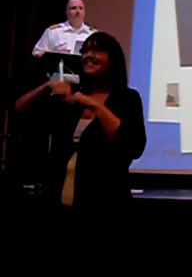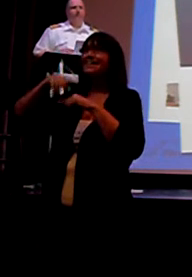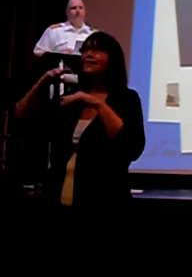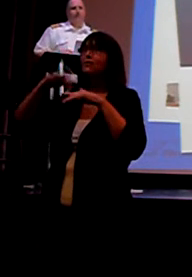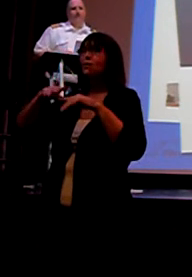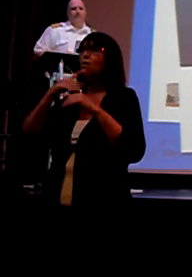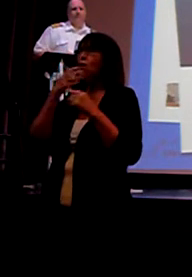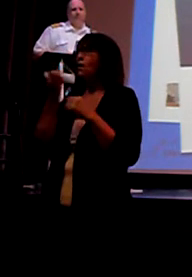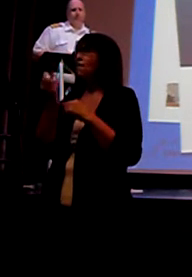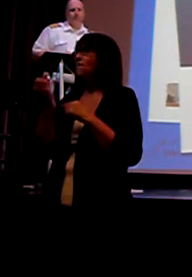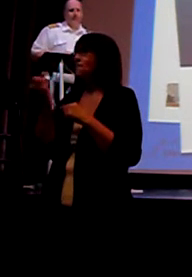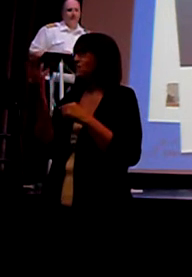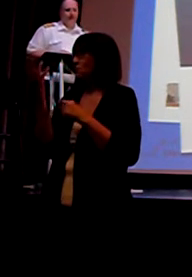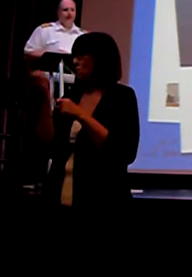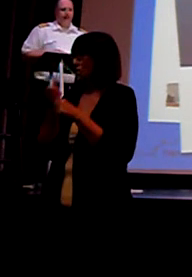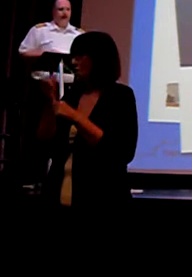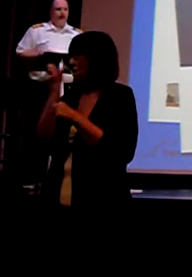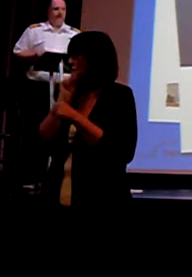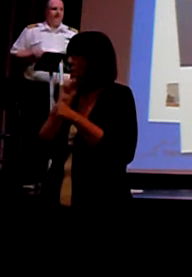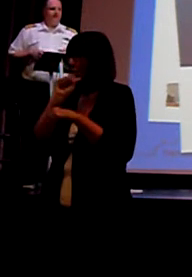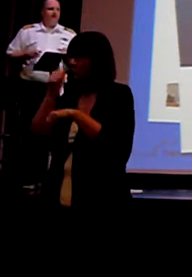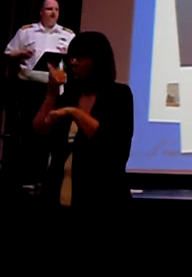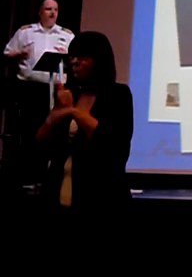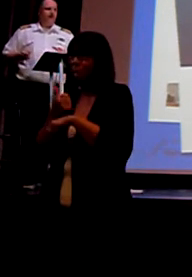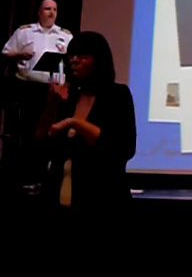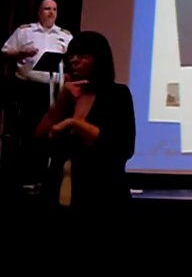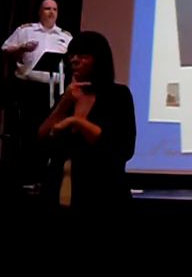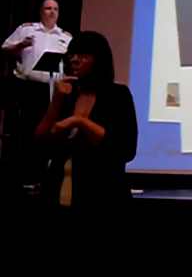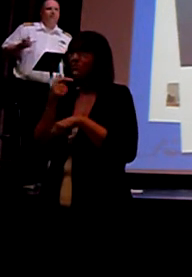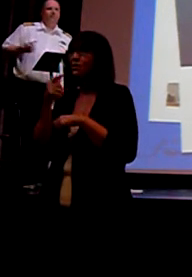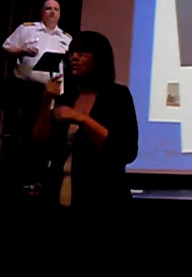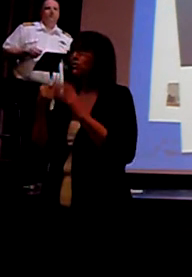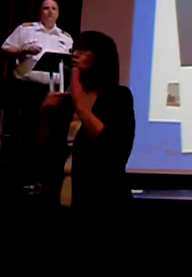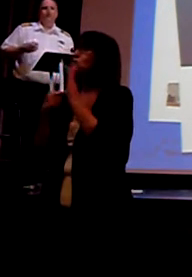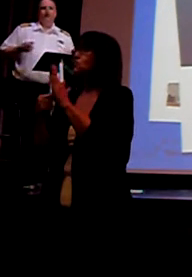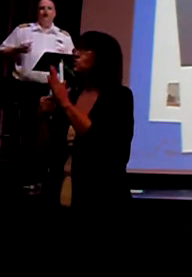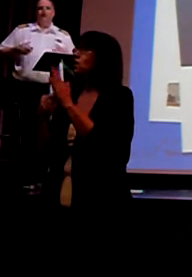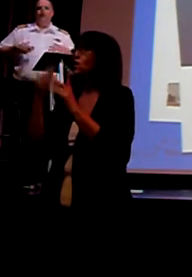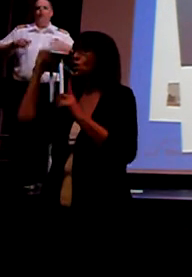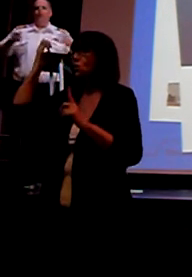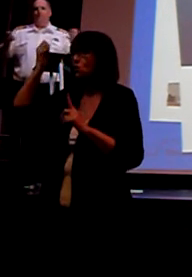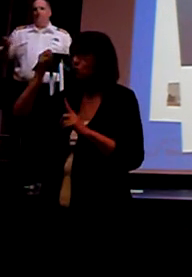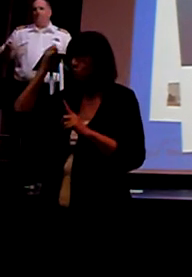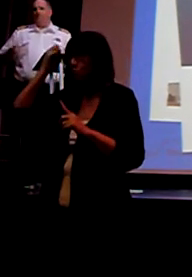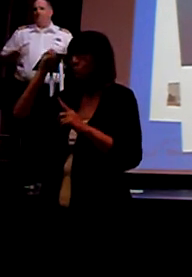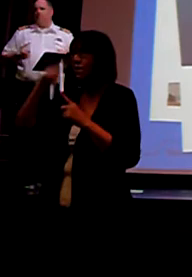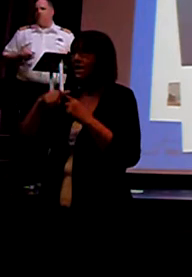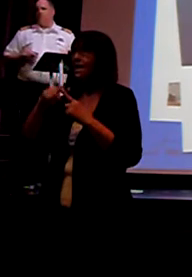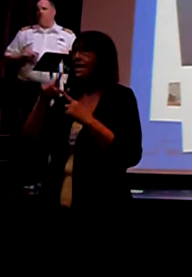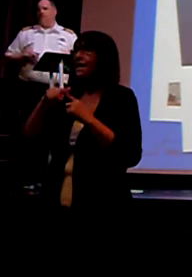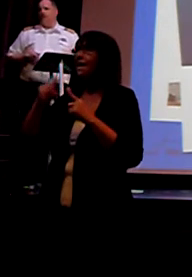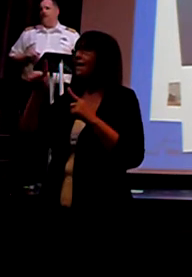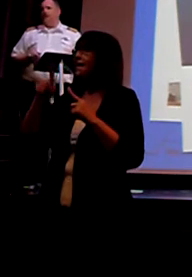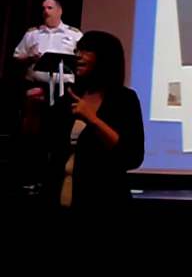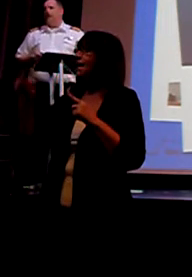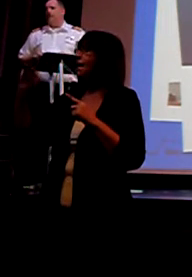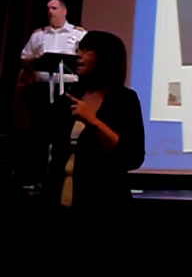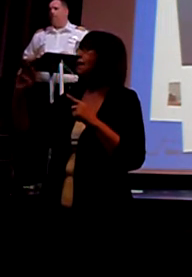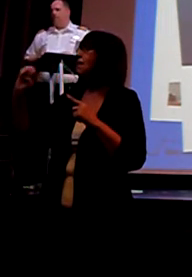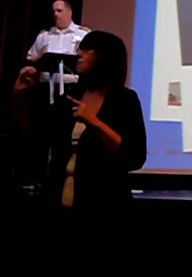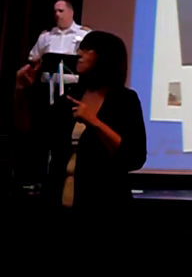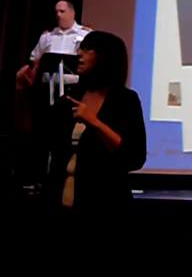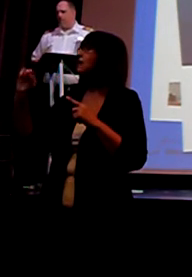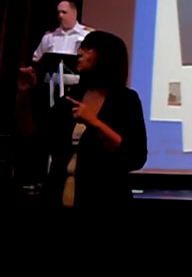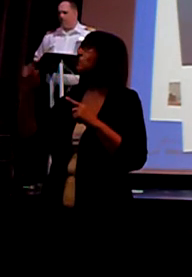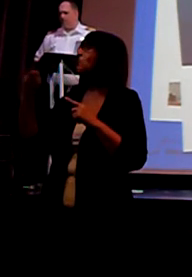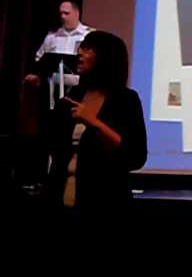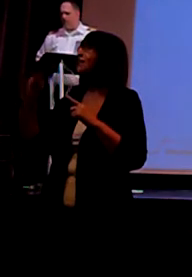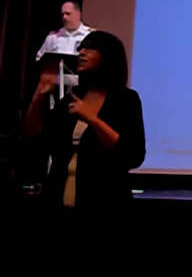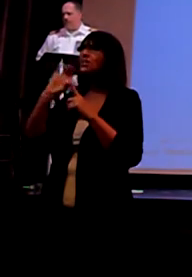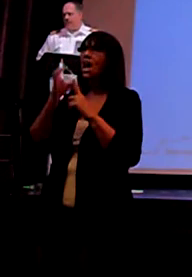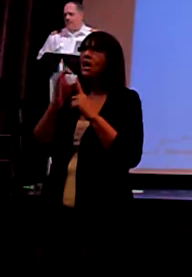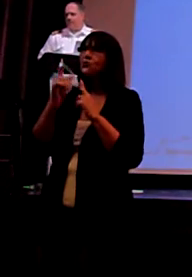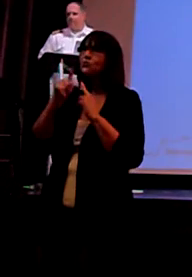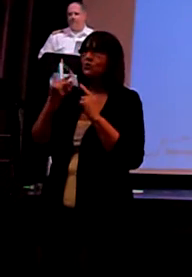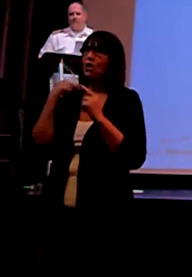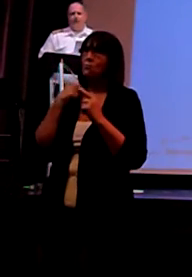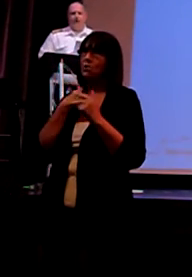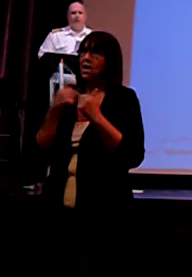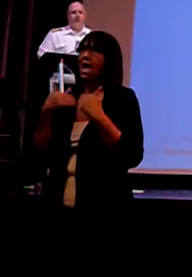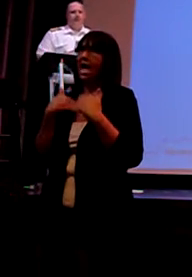just a few years old, and it shows the European and all over the Mediterranean cultures that we